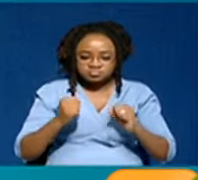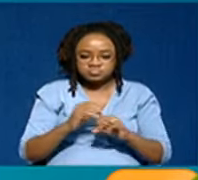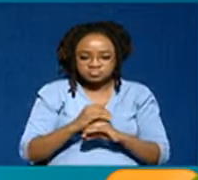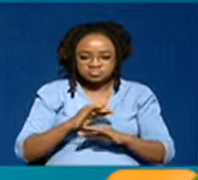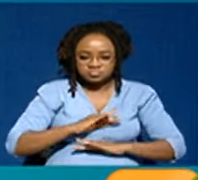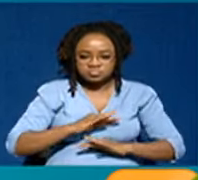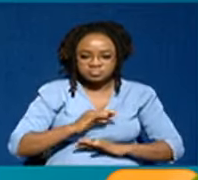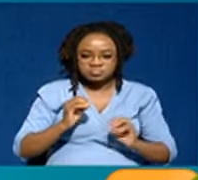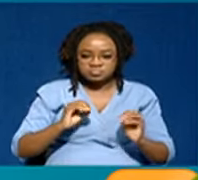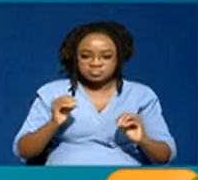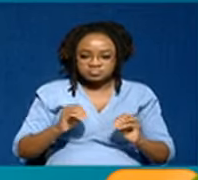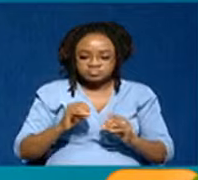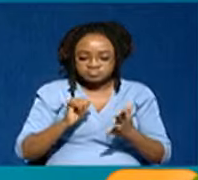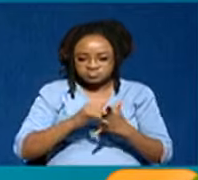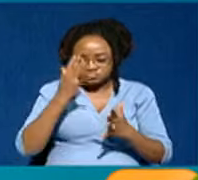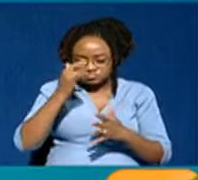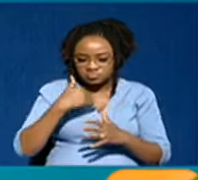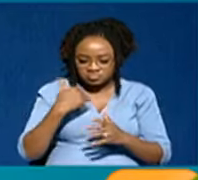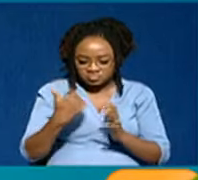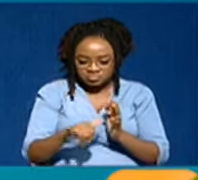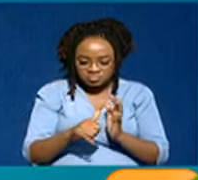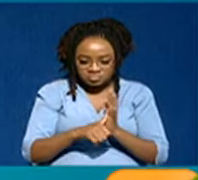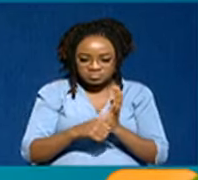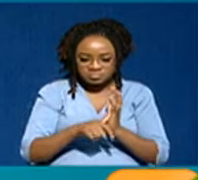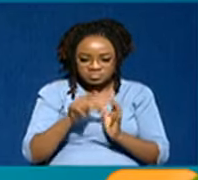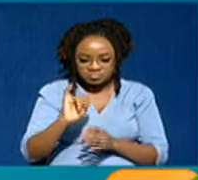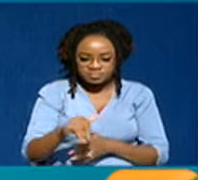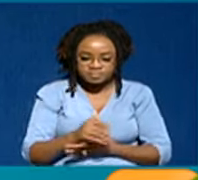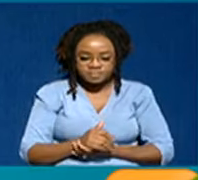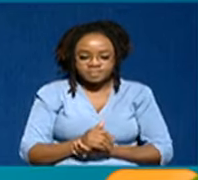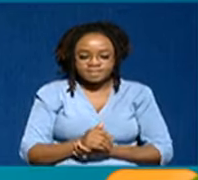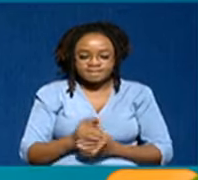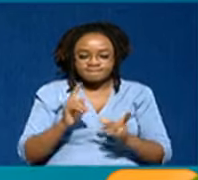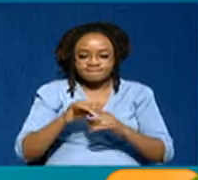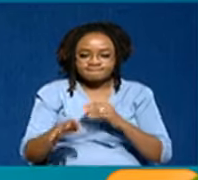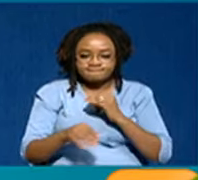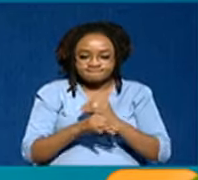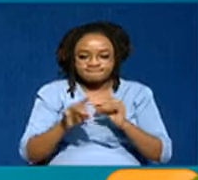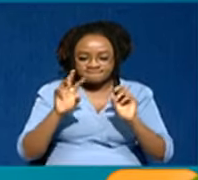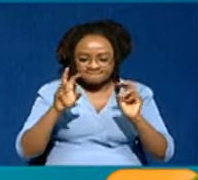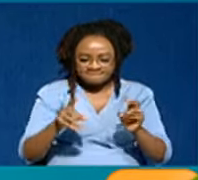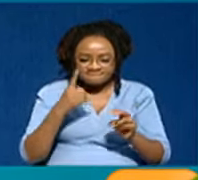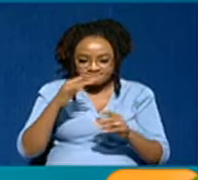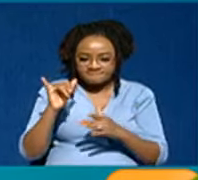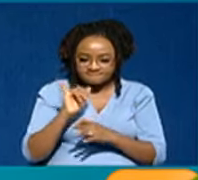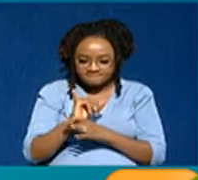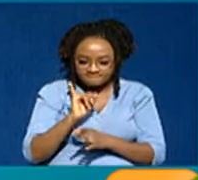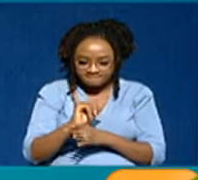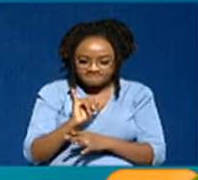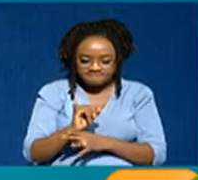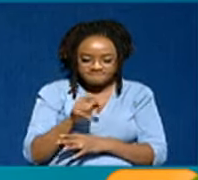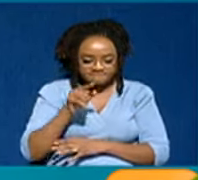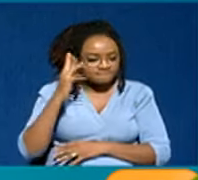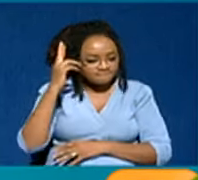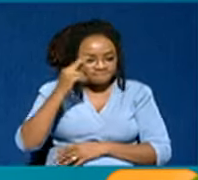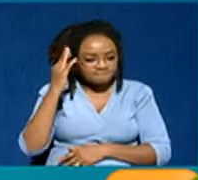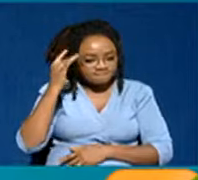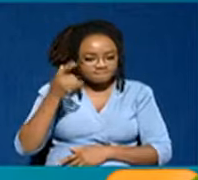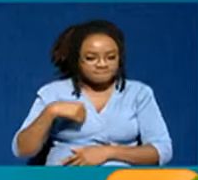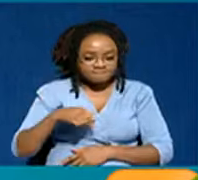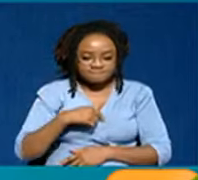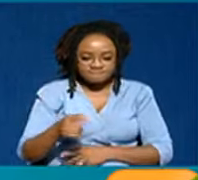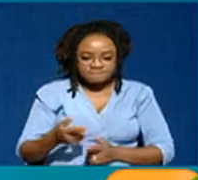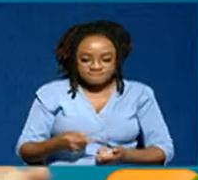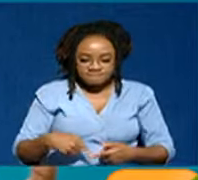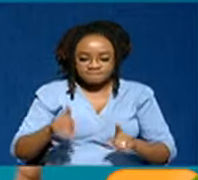have this scenario. That's one thing. But I must insist that the issue of intern is one of the many reasons why we're on strike. Today, they're